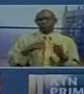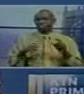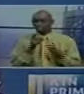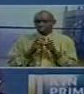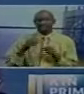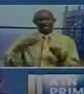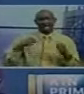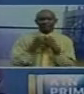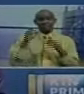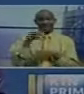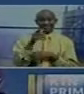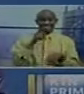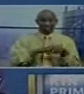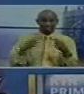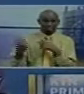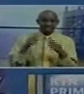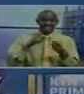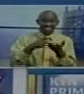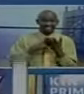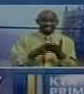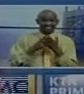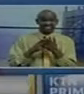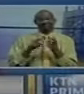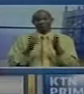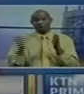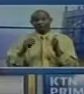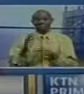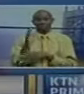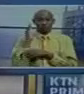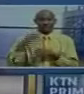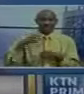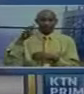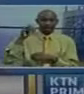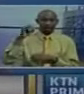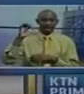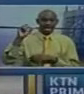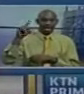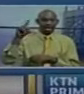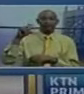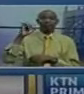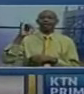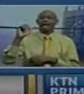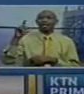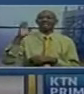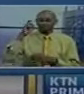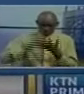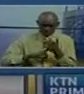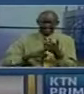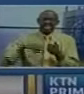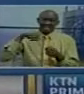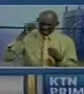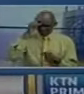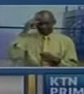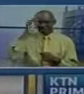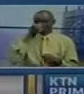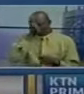announced this afternoon as members discussed the menace of insecurity in Moyale. Leaders from the region accused the government of neglecting the